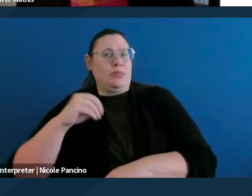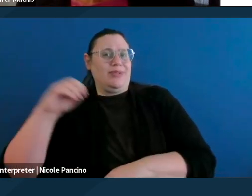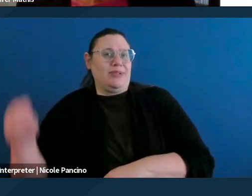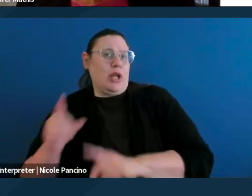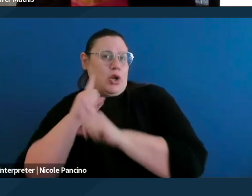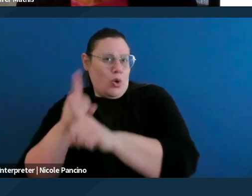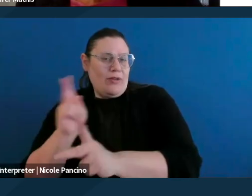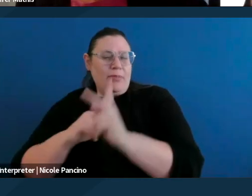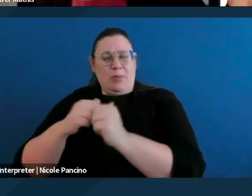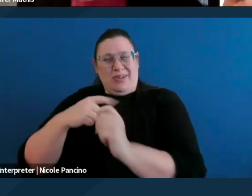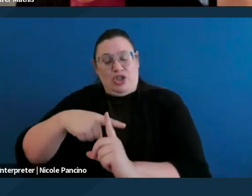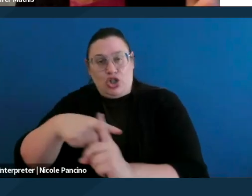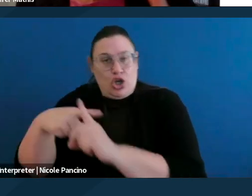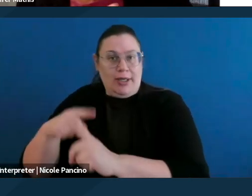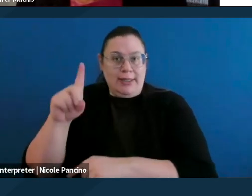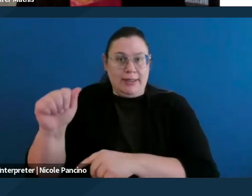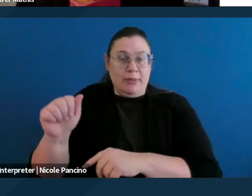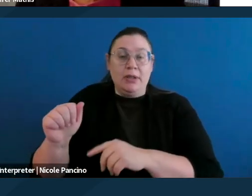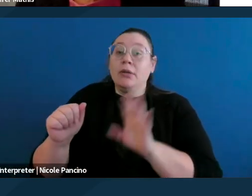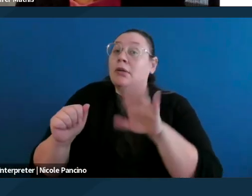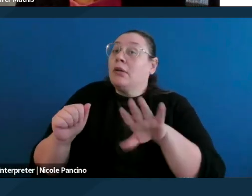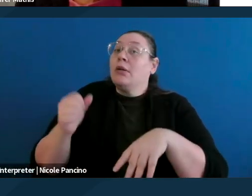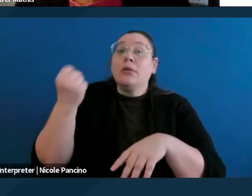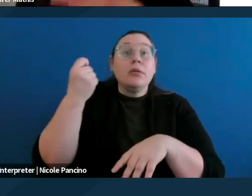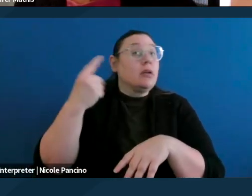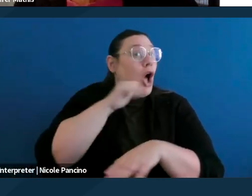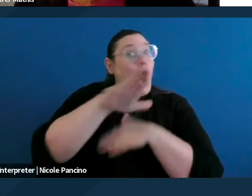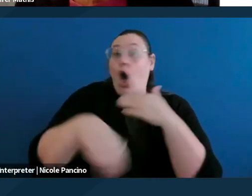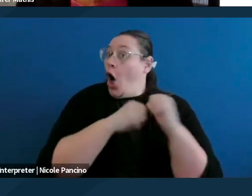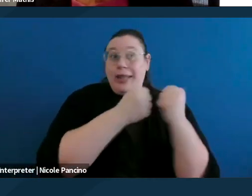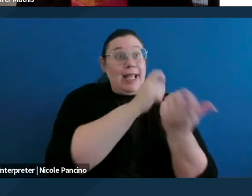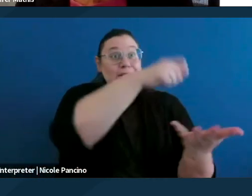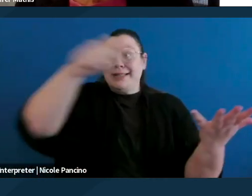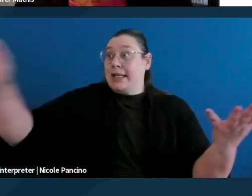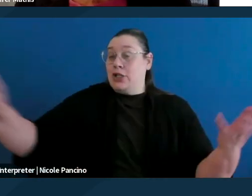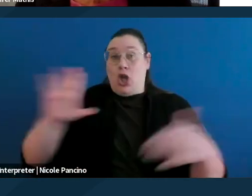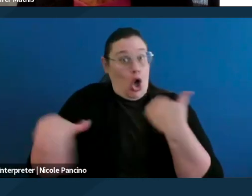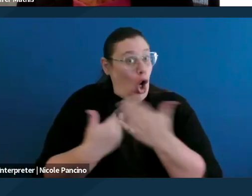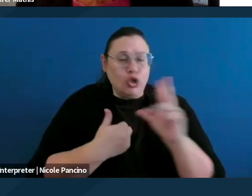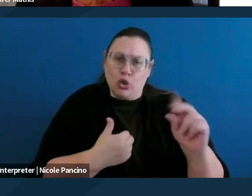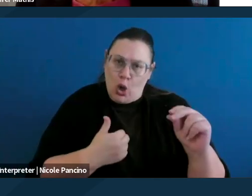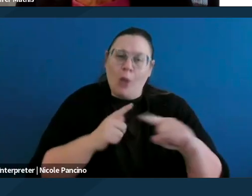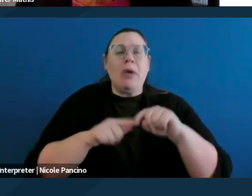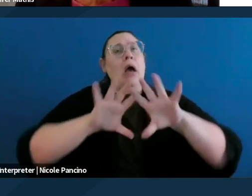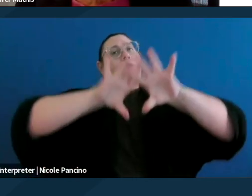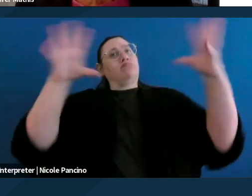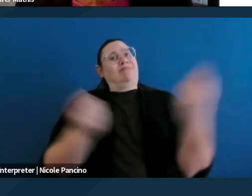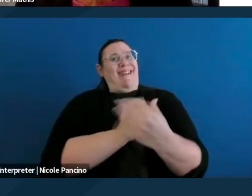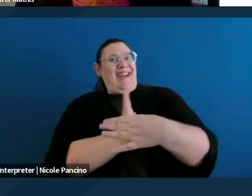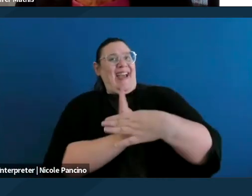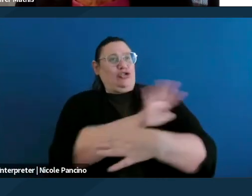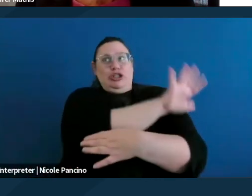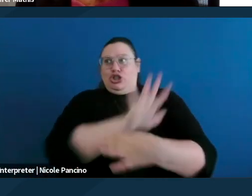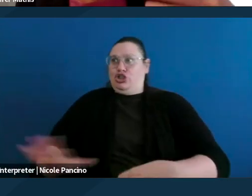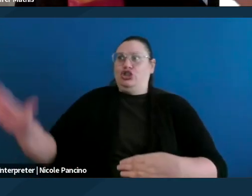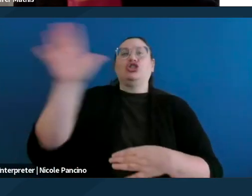people with targeted disabilities. Not every agency was meeting those goals, but across the average of the federal government, those goals